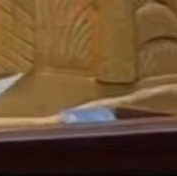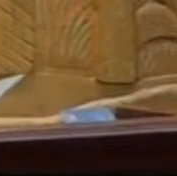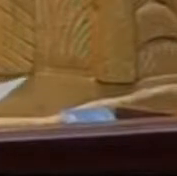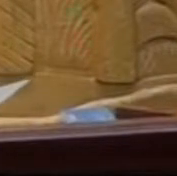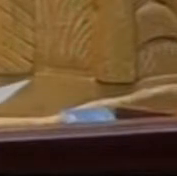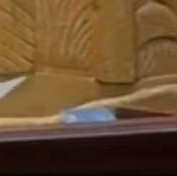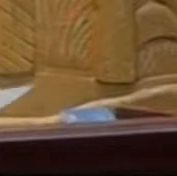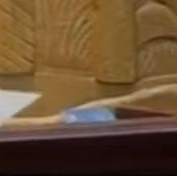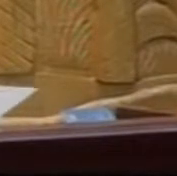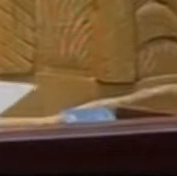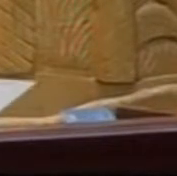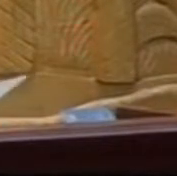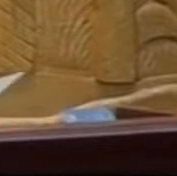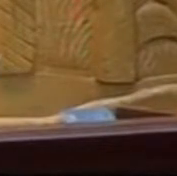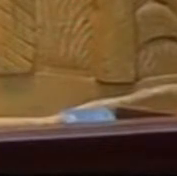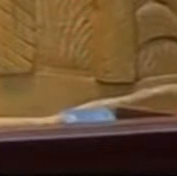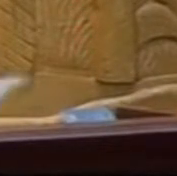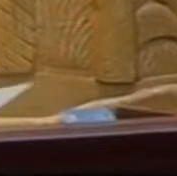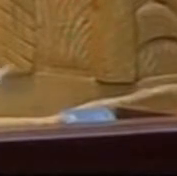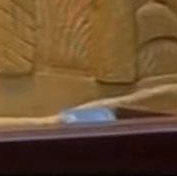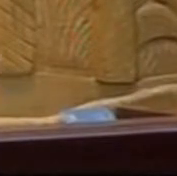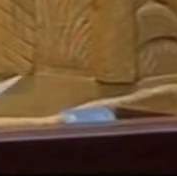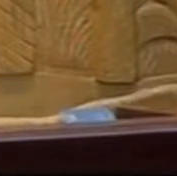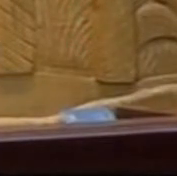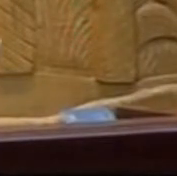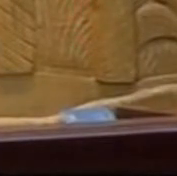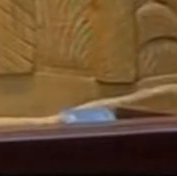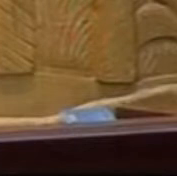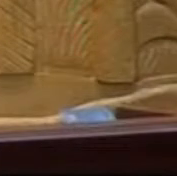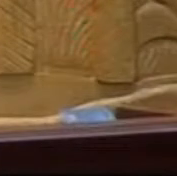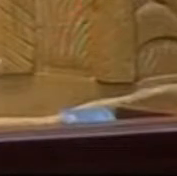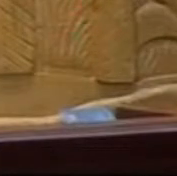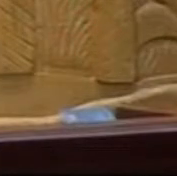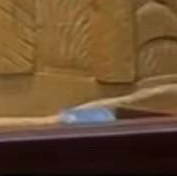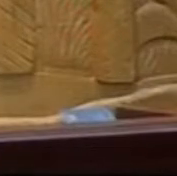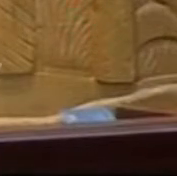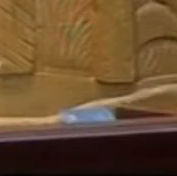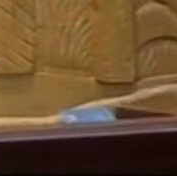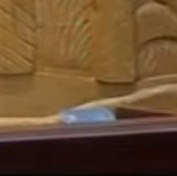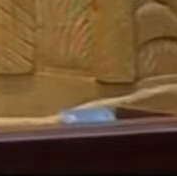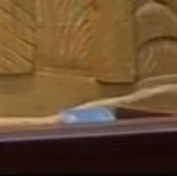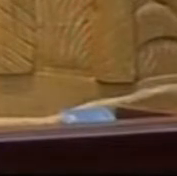segment, response. The Chairman, Energy Committee.